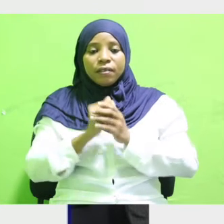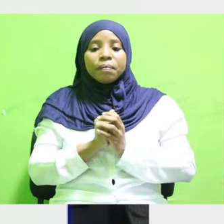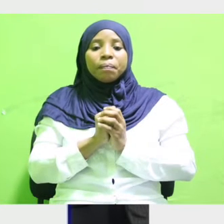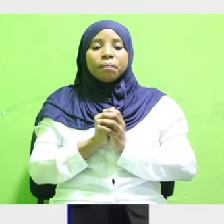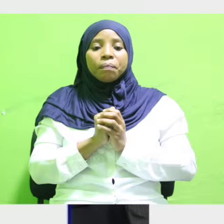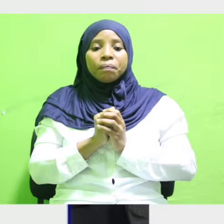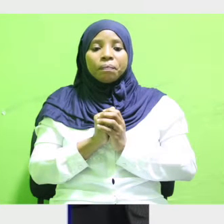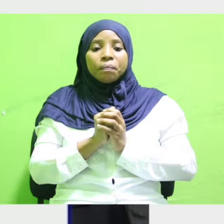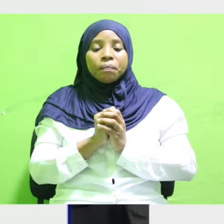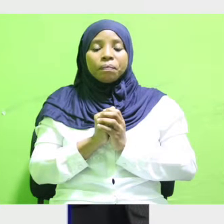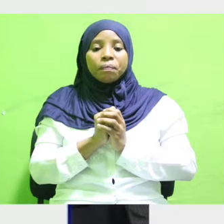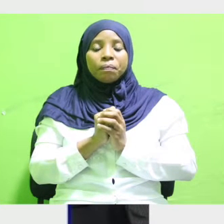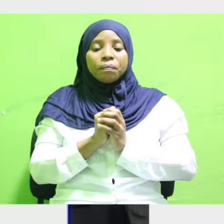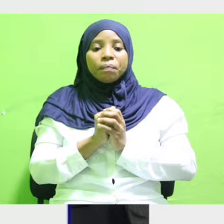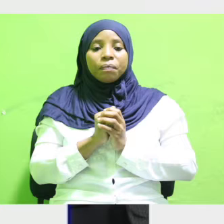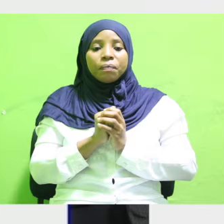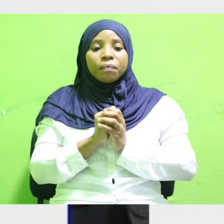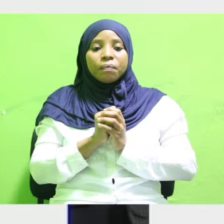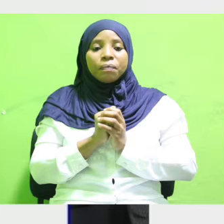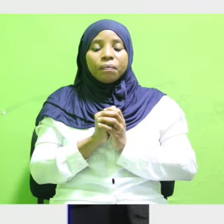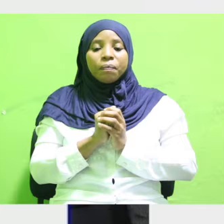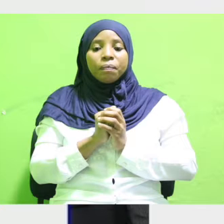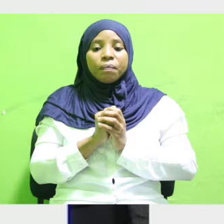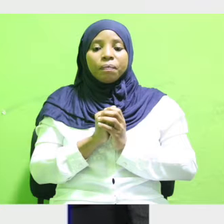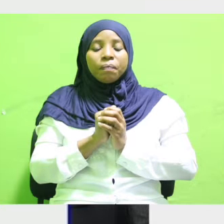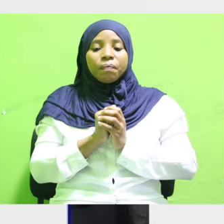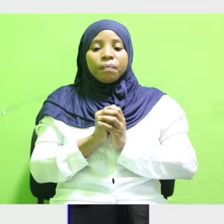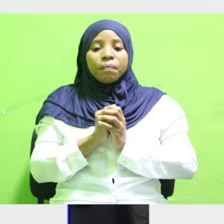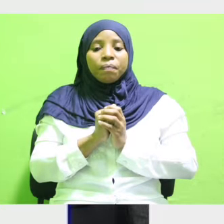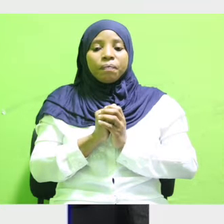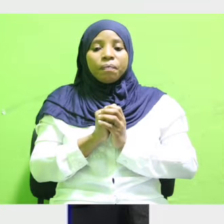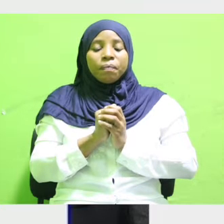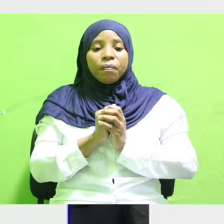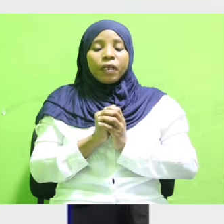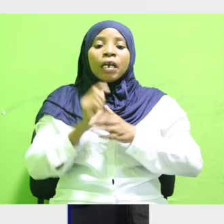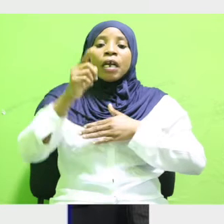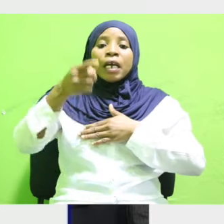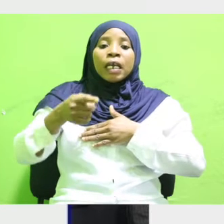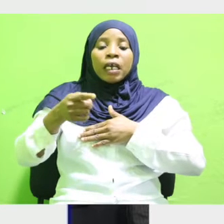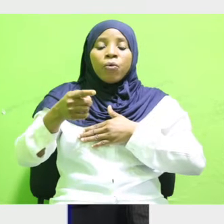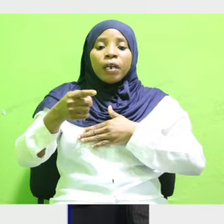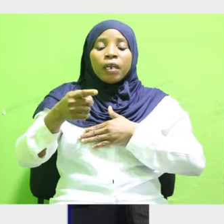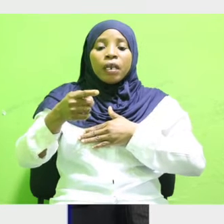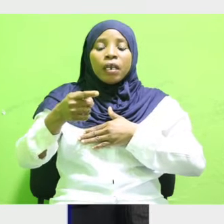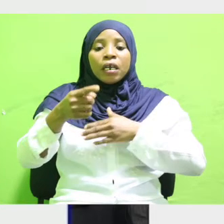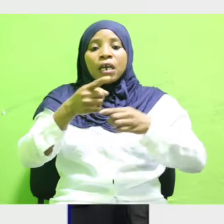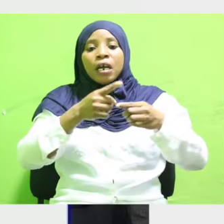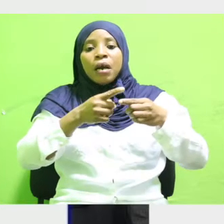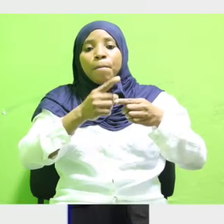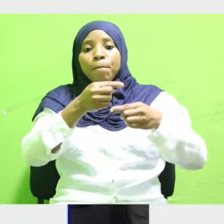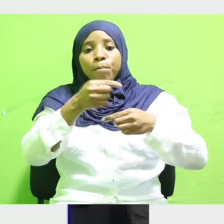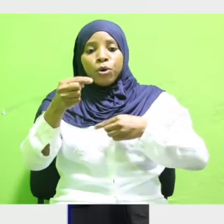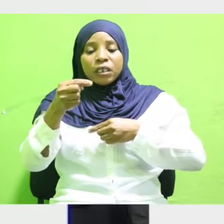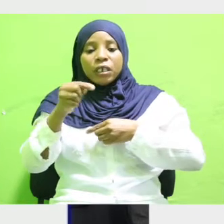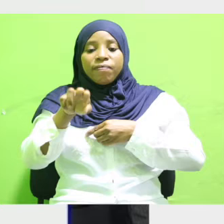a certain stimulus. It can be either positively, that is towards the